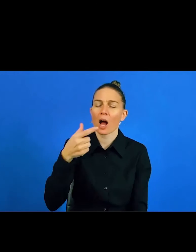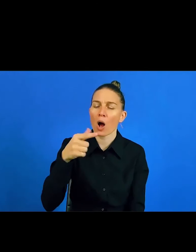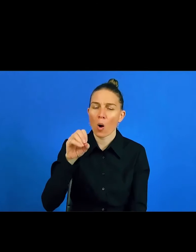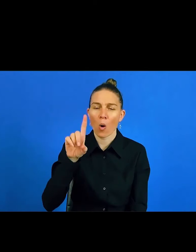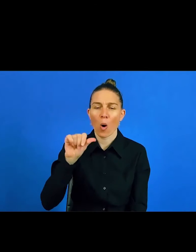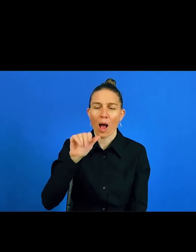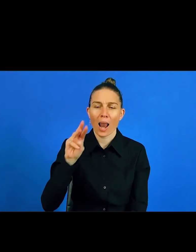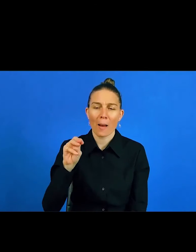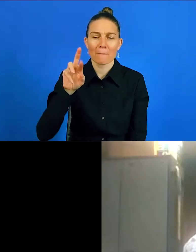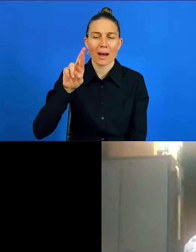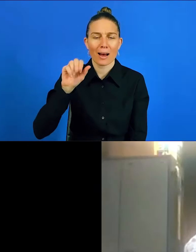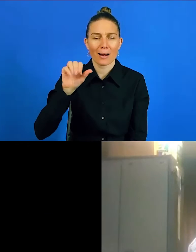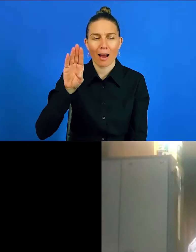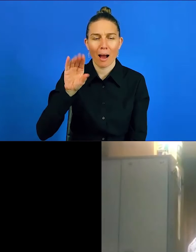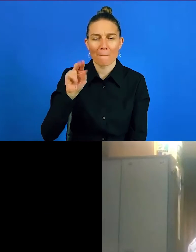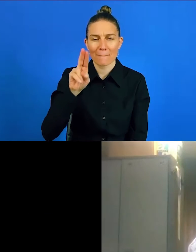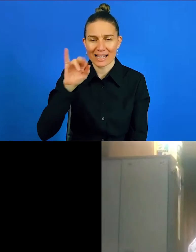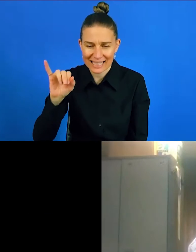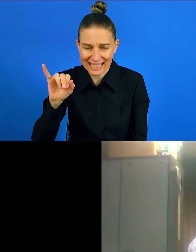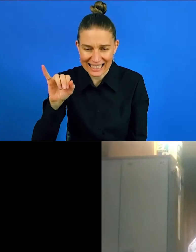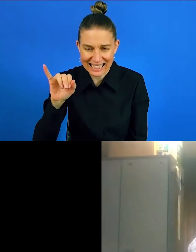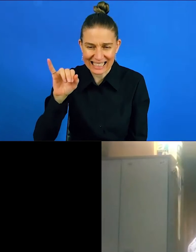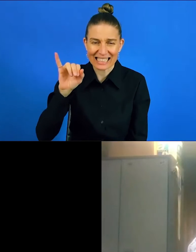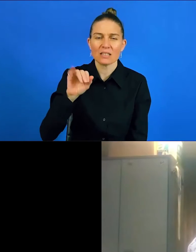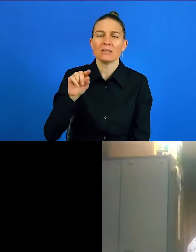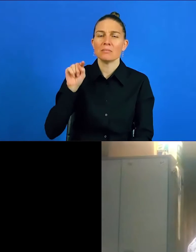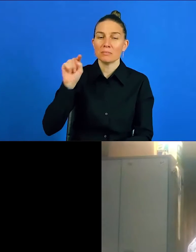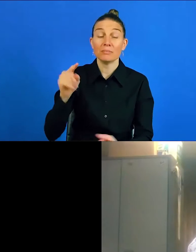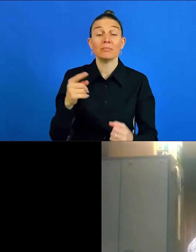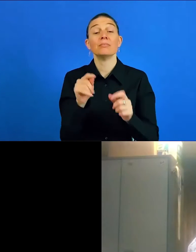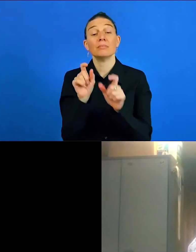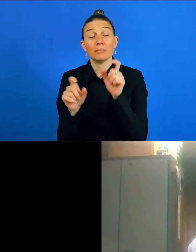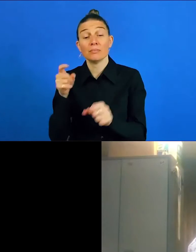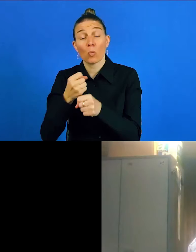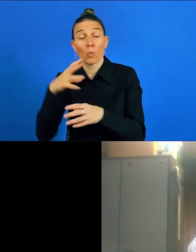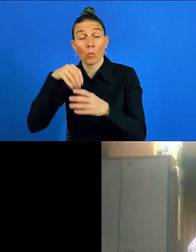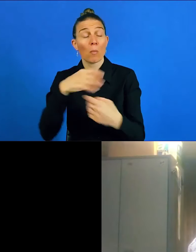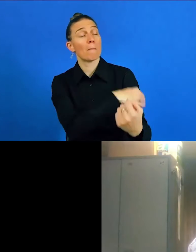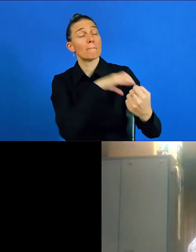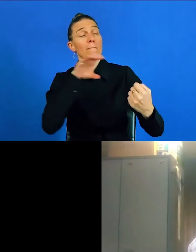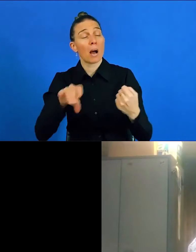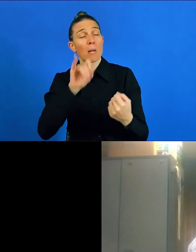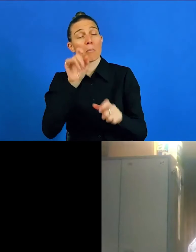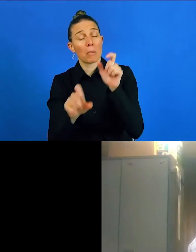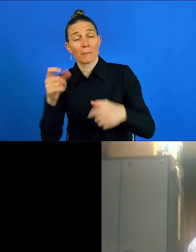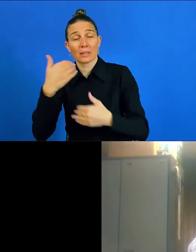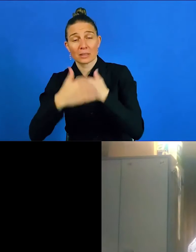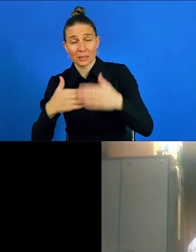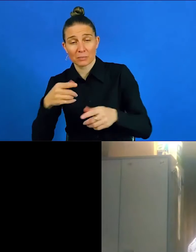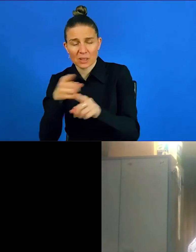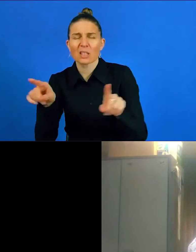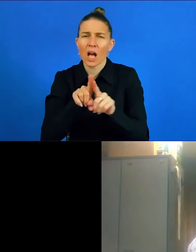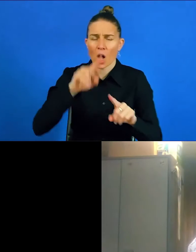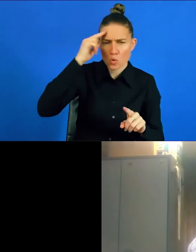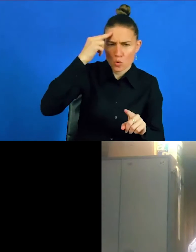Director of Bangladeshi government's project called Empowerment of Persons with Disability, including Neurodevelopment Disorders